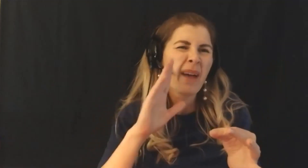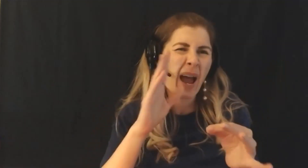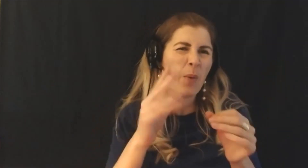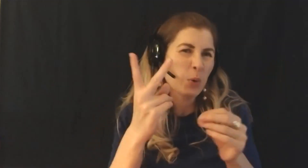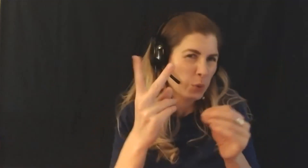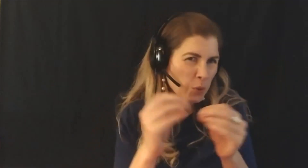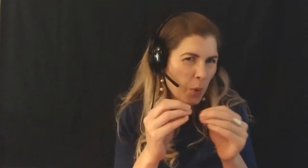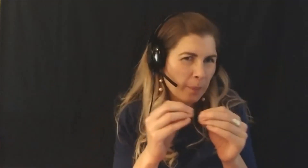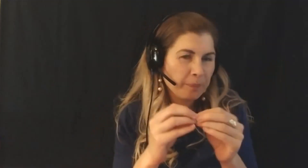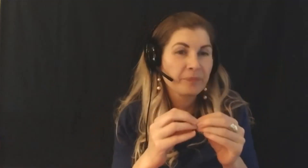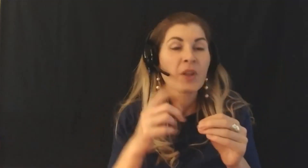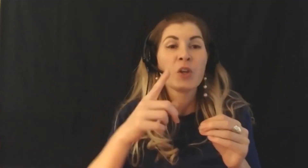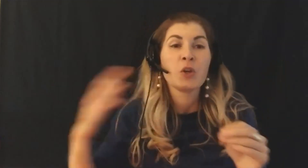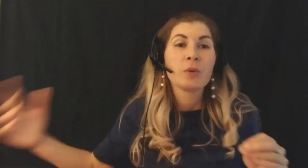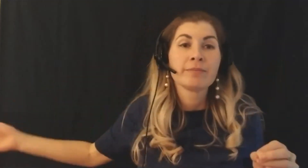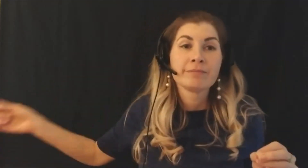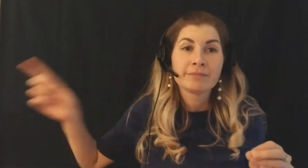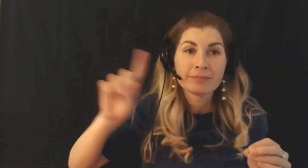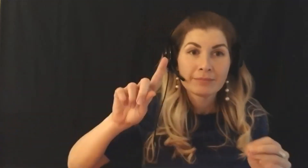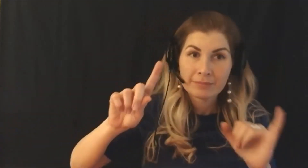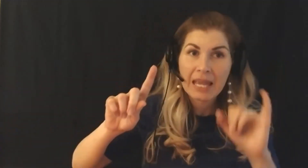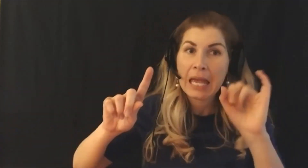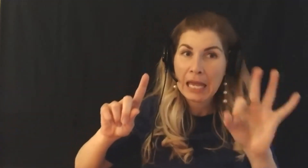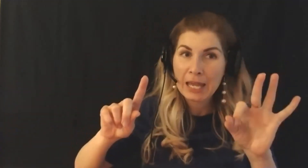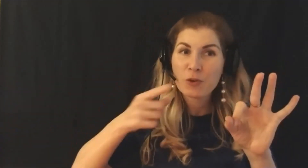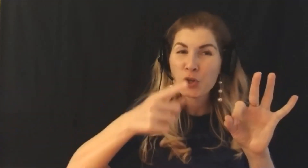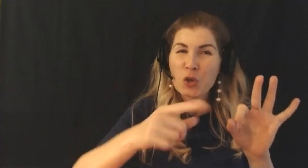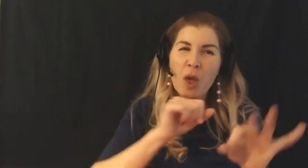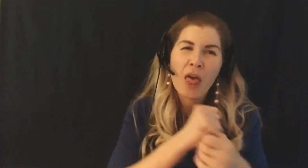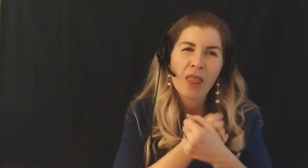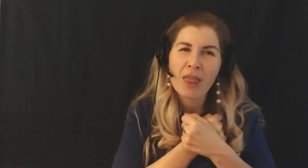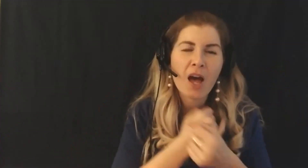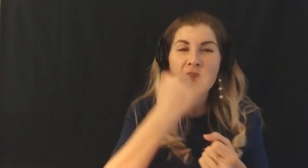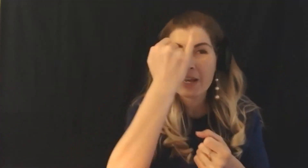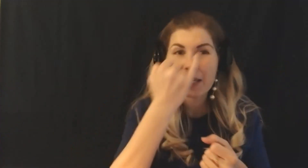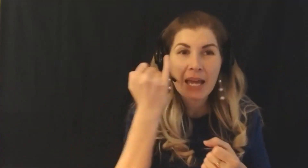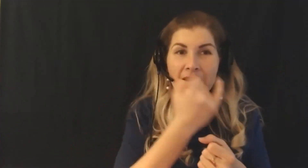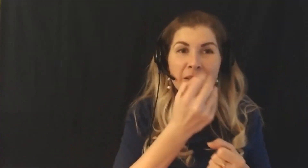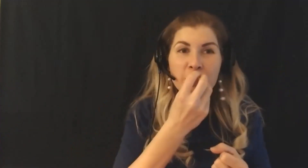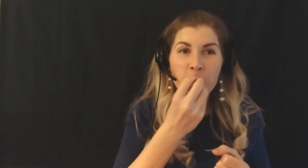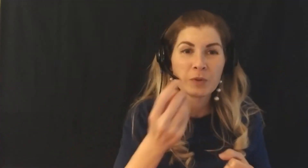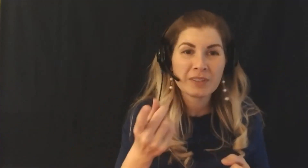more. Enter the screen if you love Italian food.